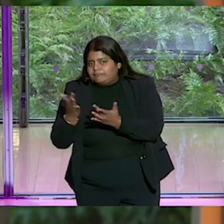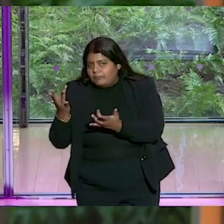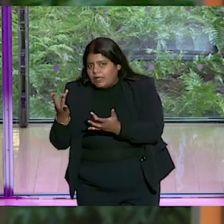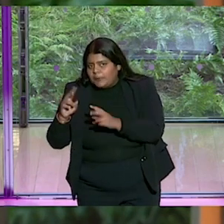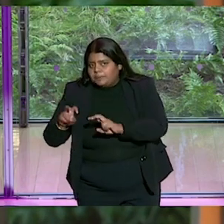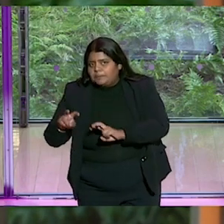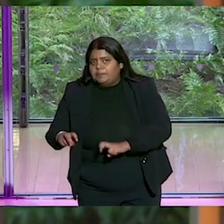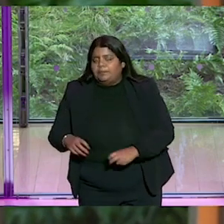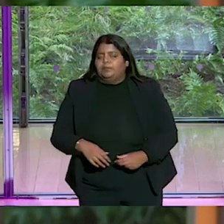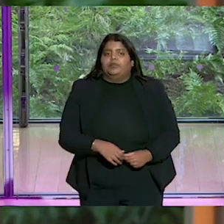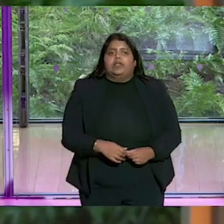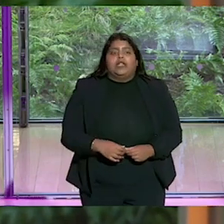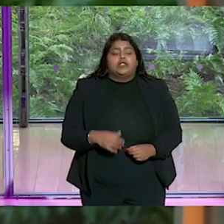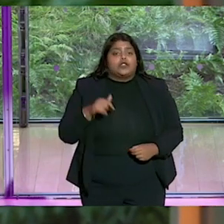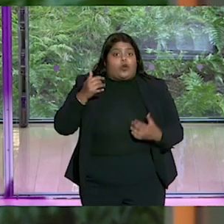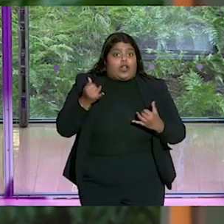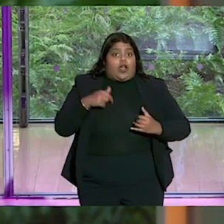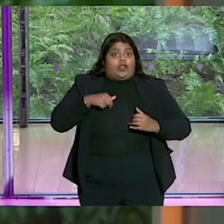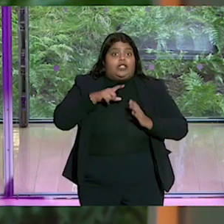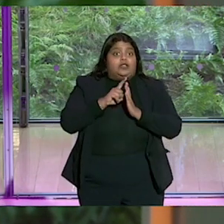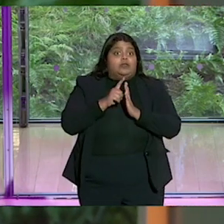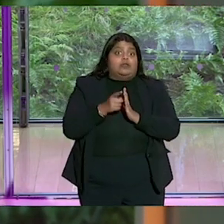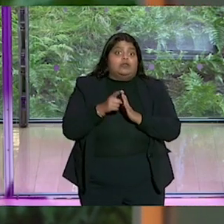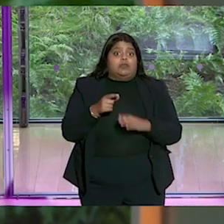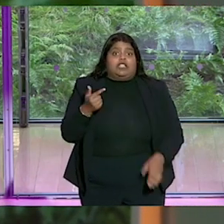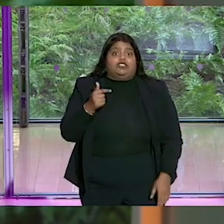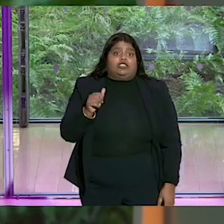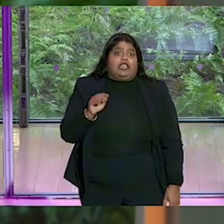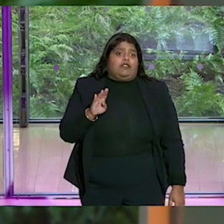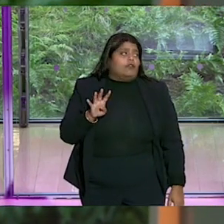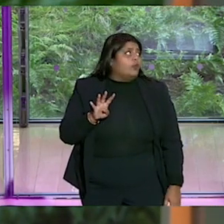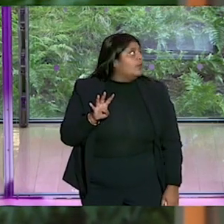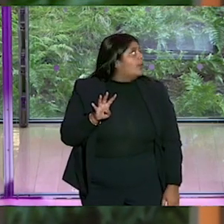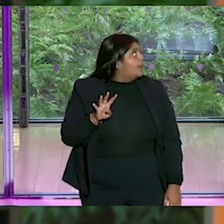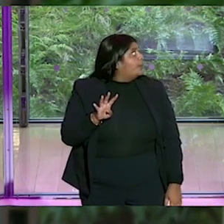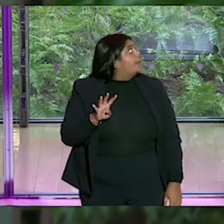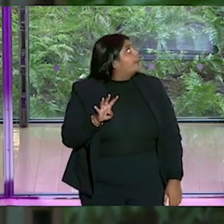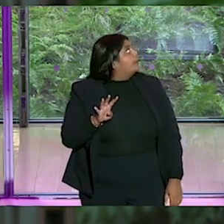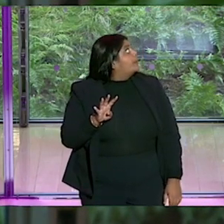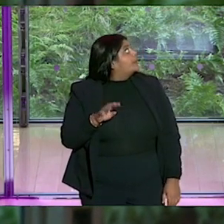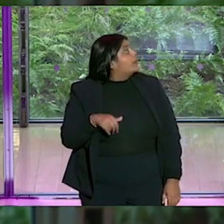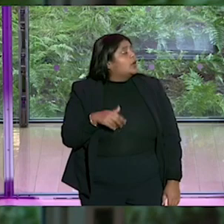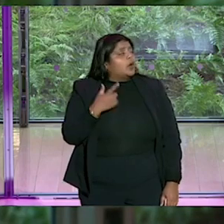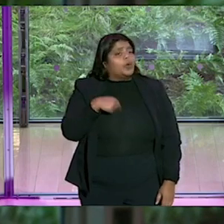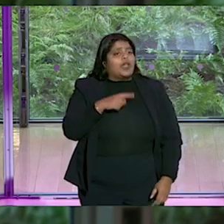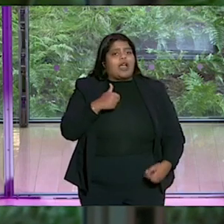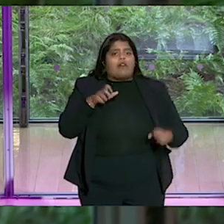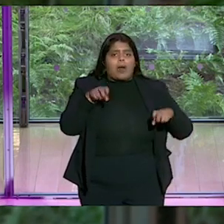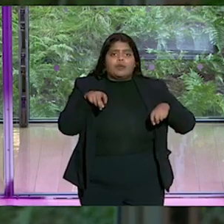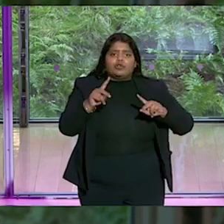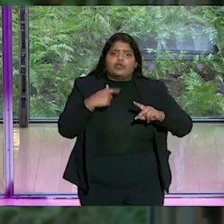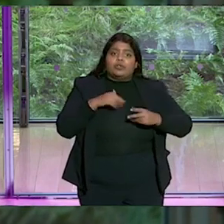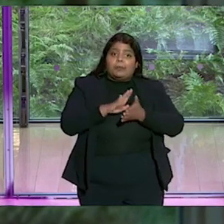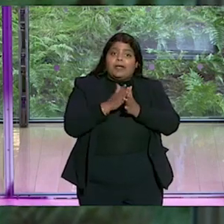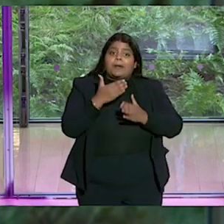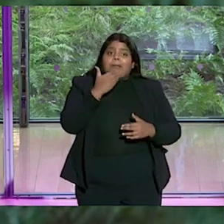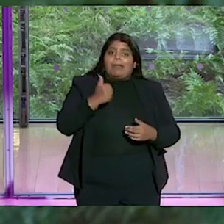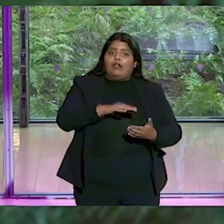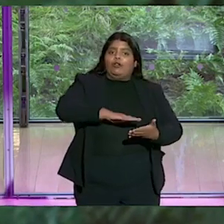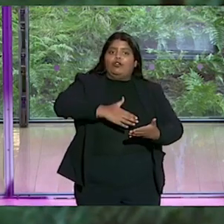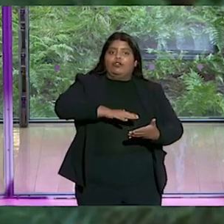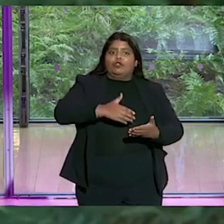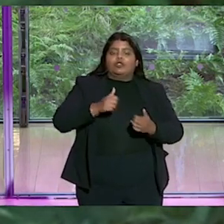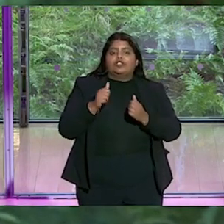Now that we are in this moment of GA4, we have an opportunity to become better cooks with our website